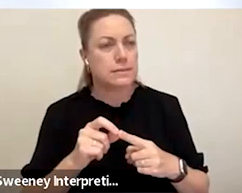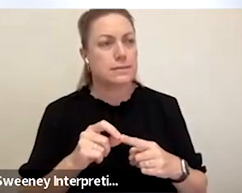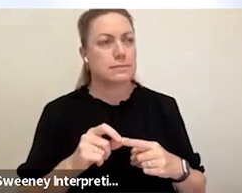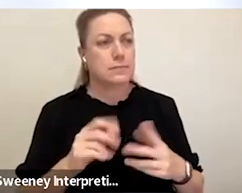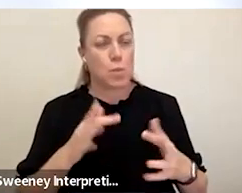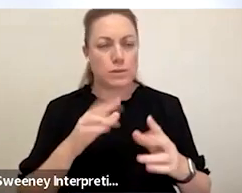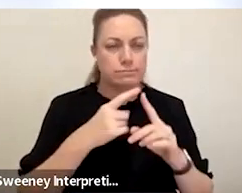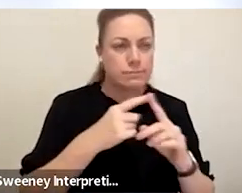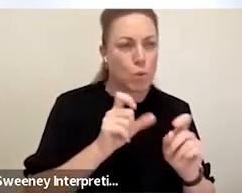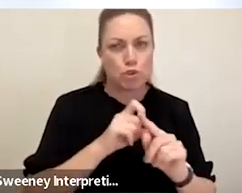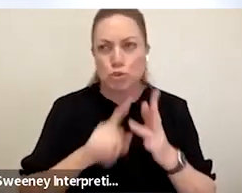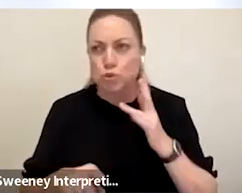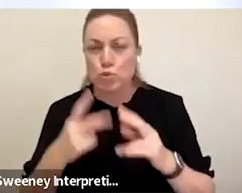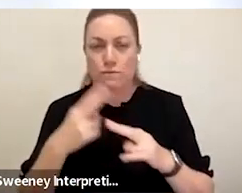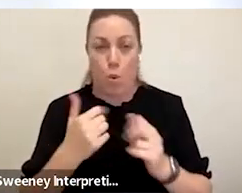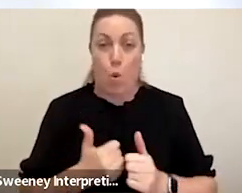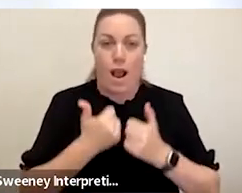level for our LGA.